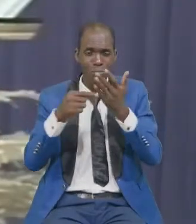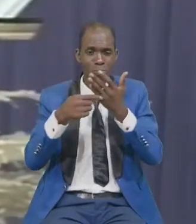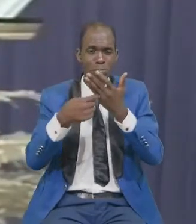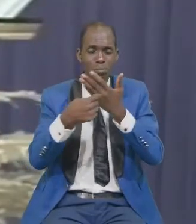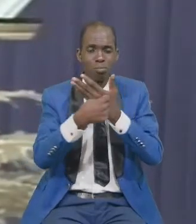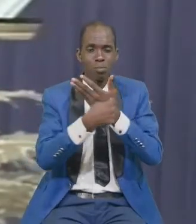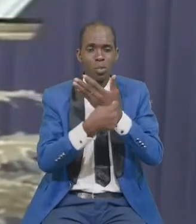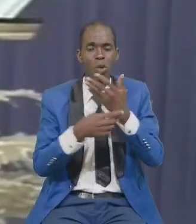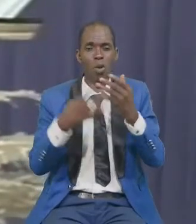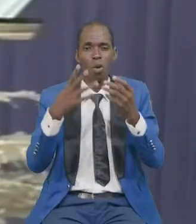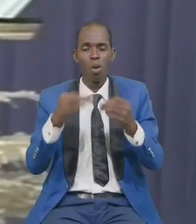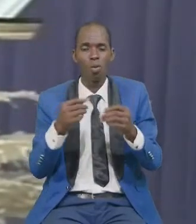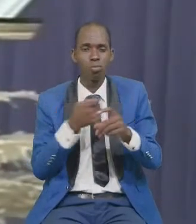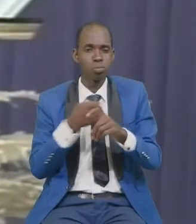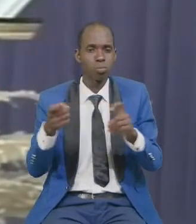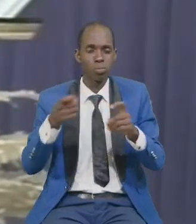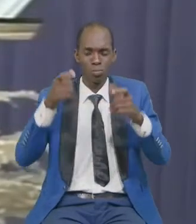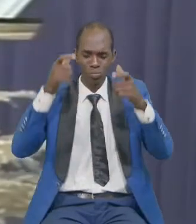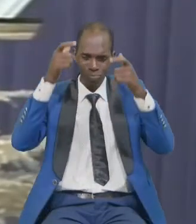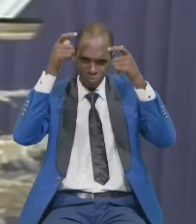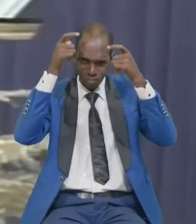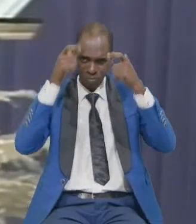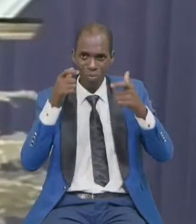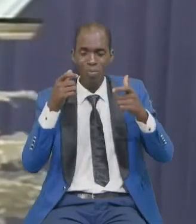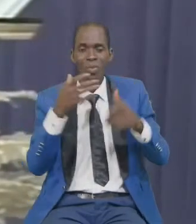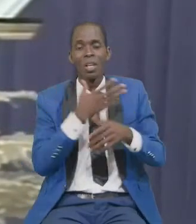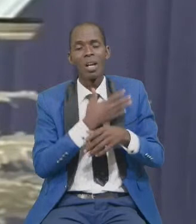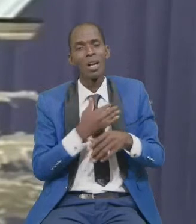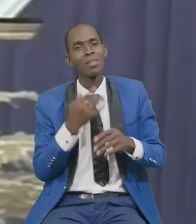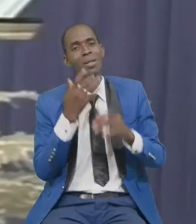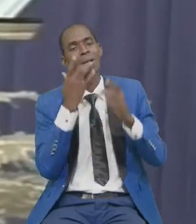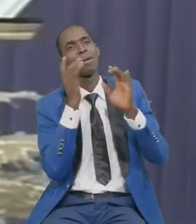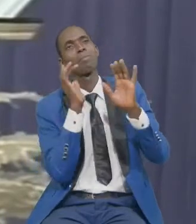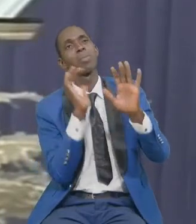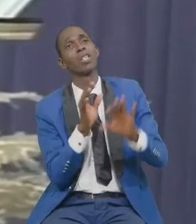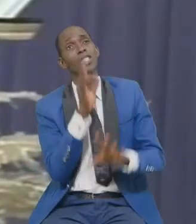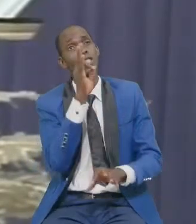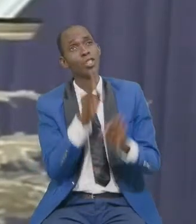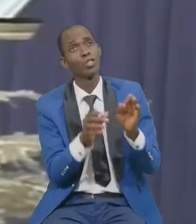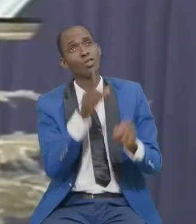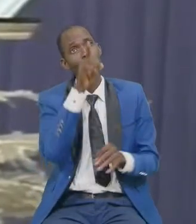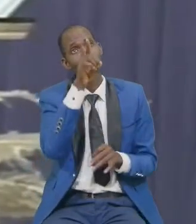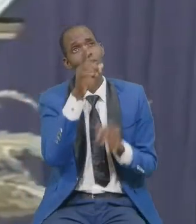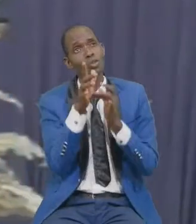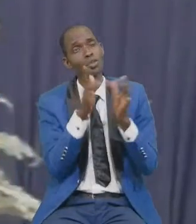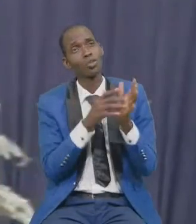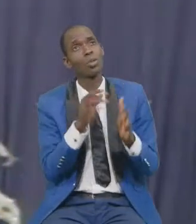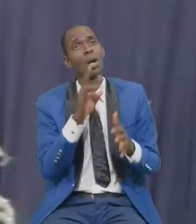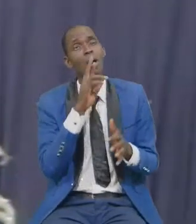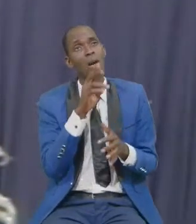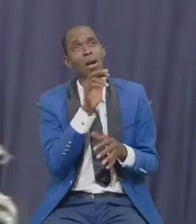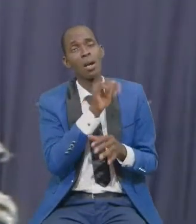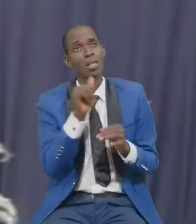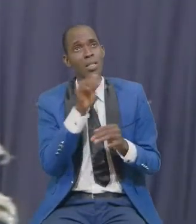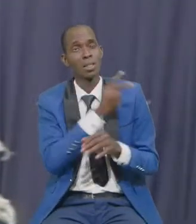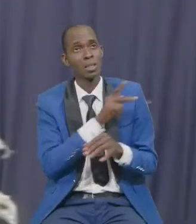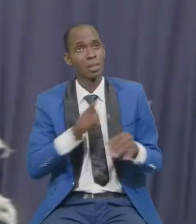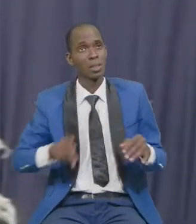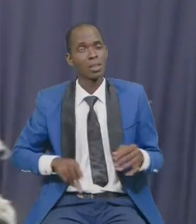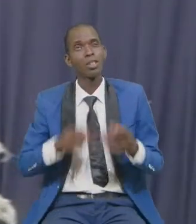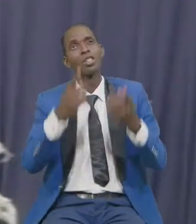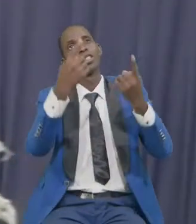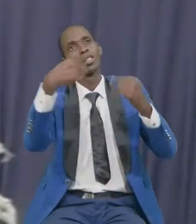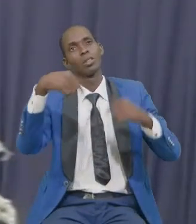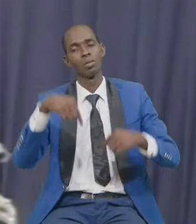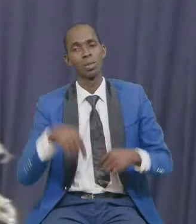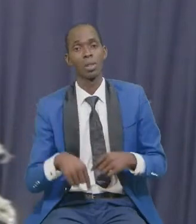said, he said he's a king. If you're a king, come down from the cross. He could come down. If he came